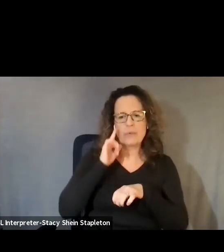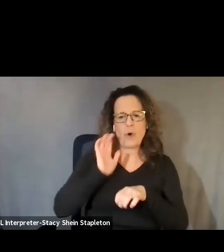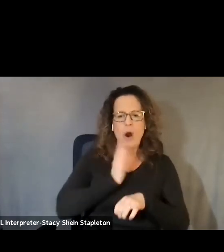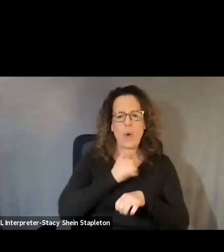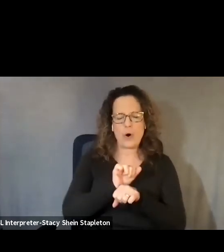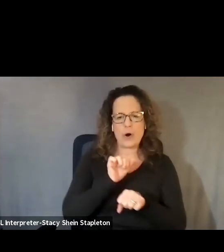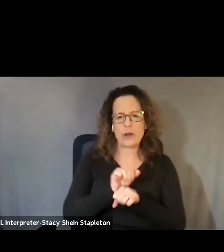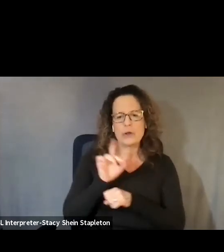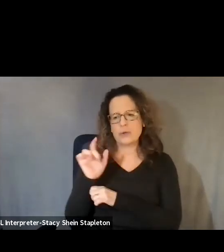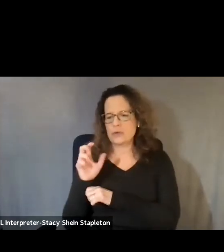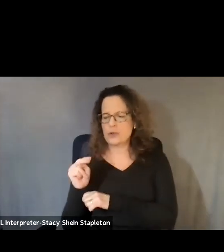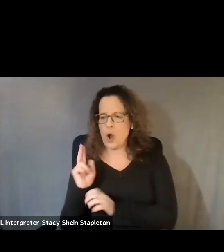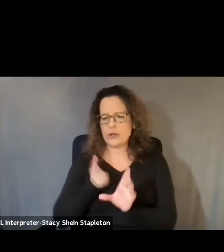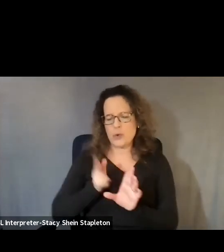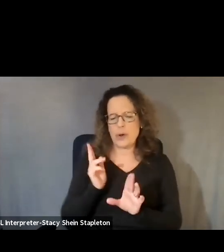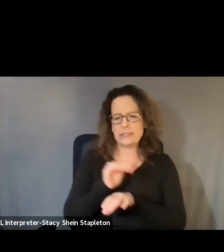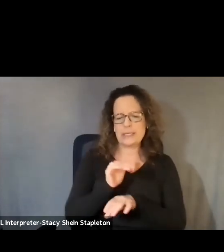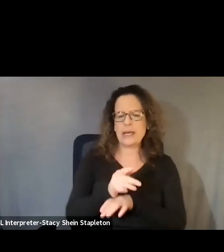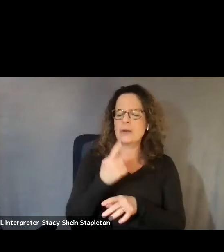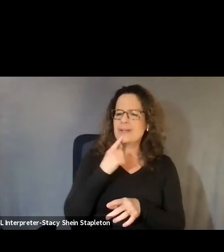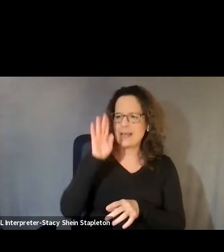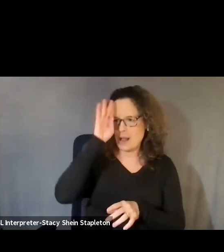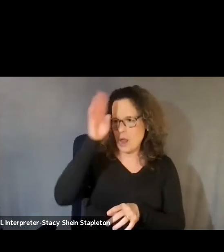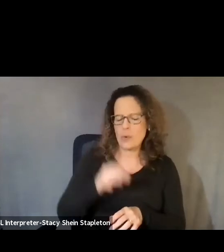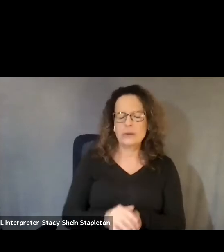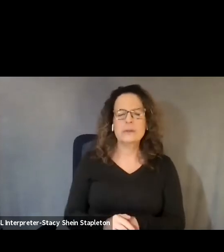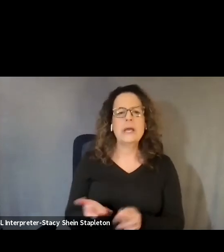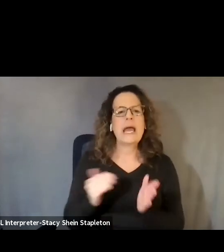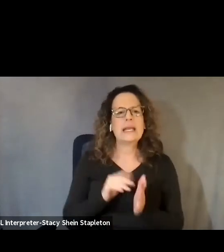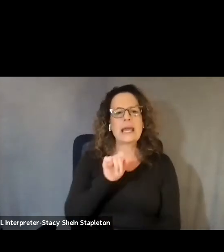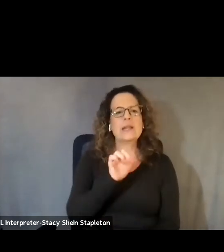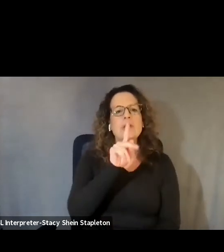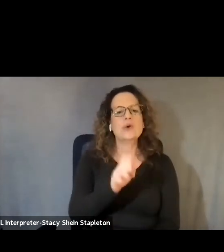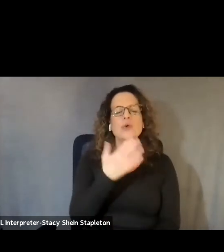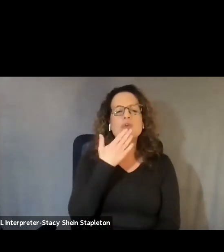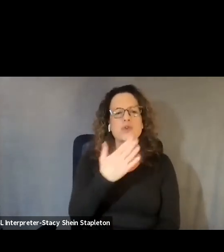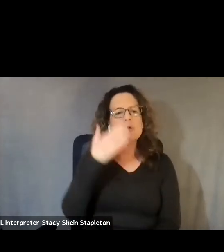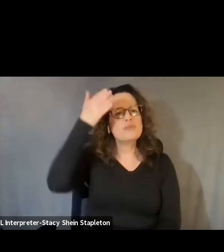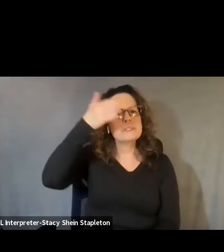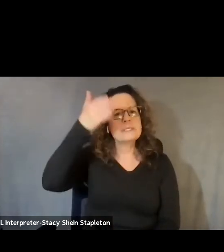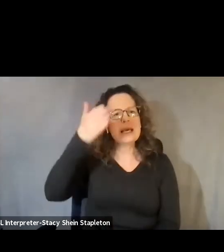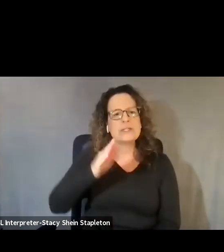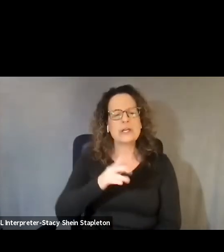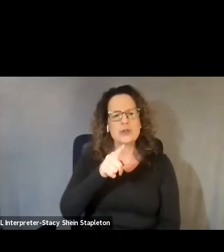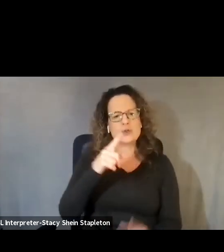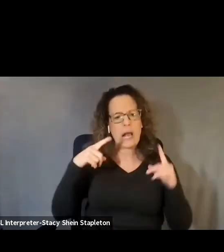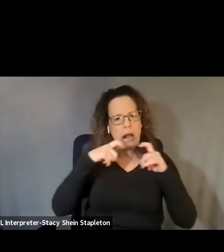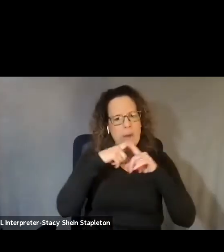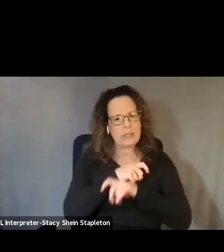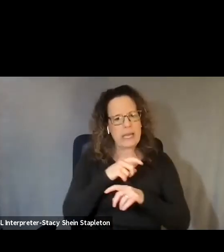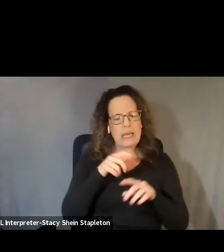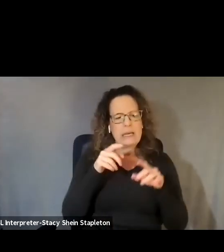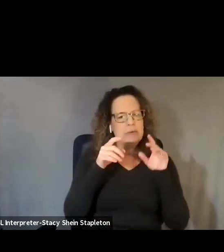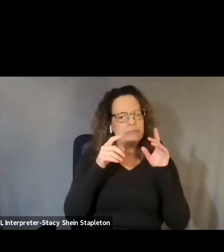Dawn is on tonight, and I wanted to make sure I introduced her. And Luke, thank you very much for that amazing presentation. You took a very complicated issue and distilled